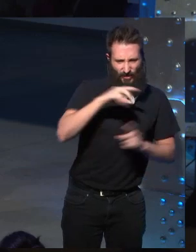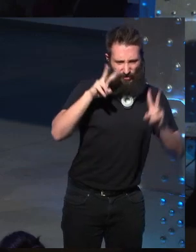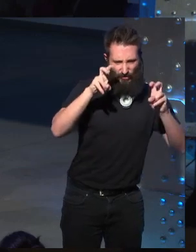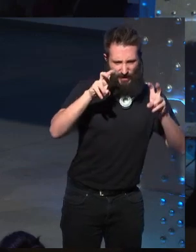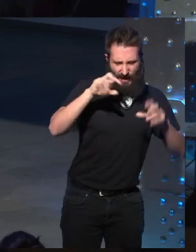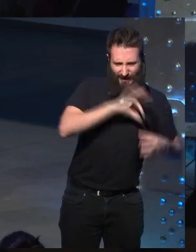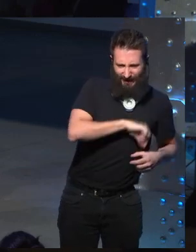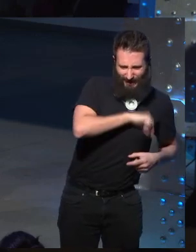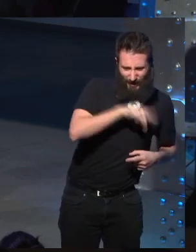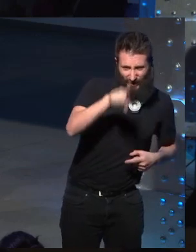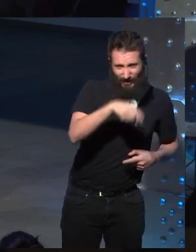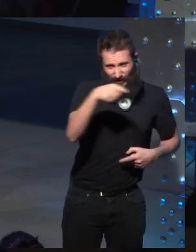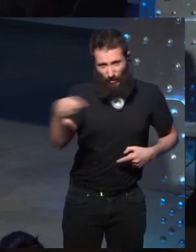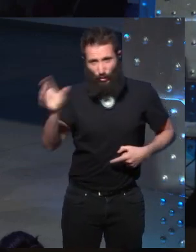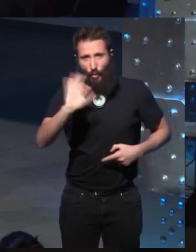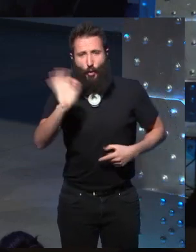what you wanted to ask?